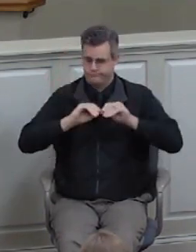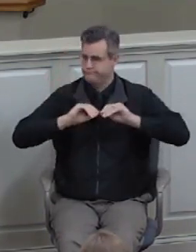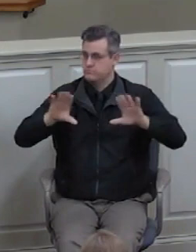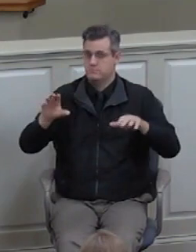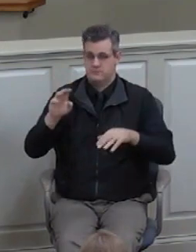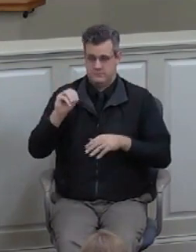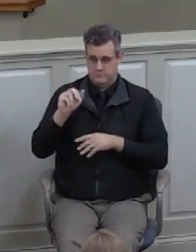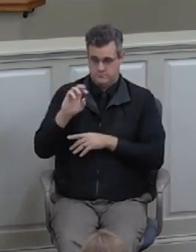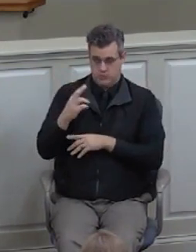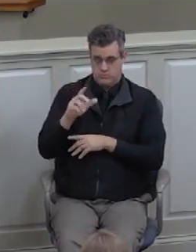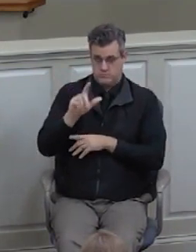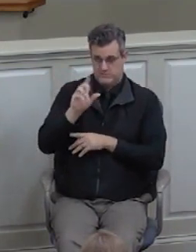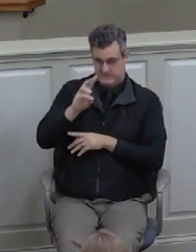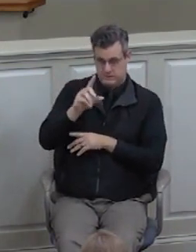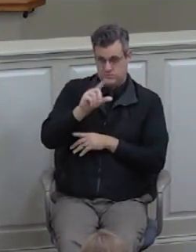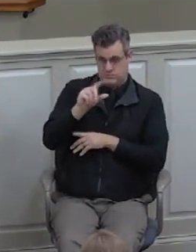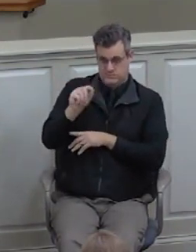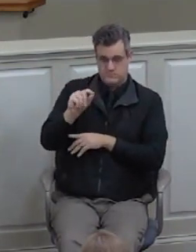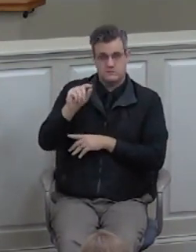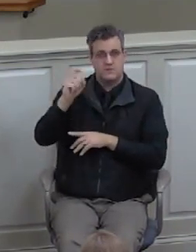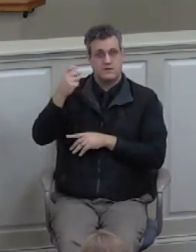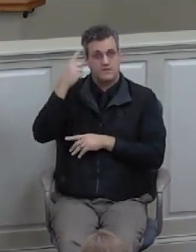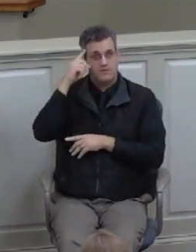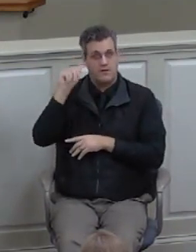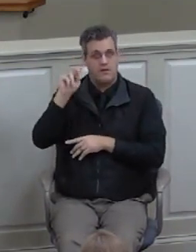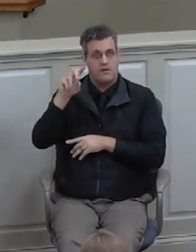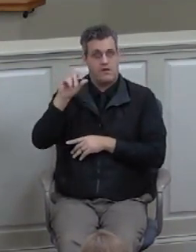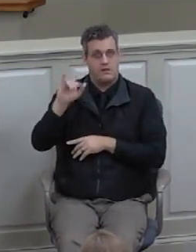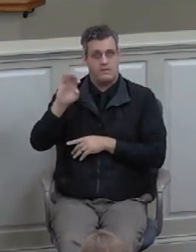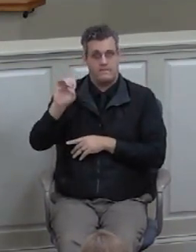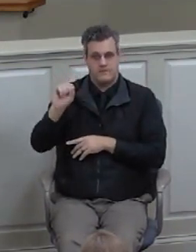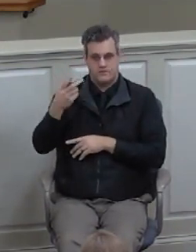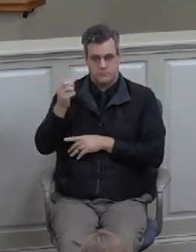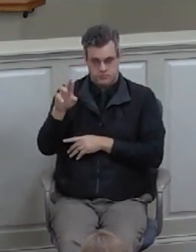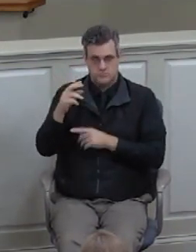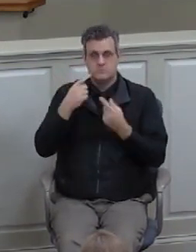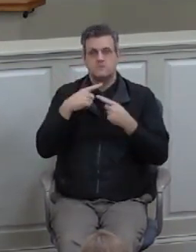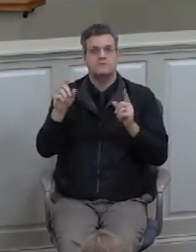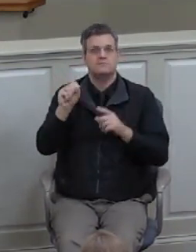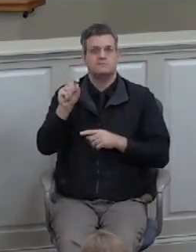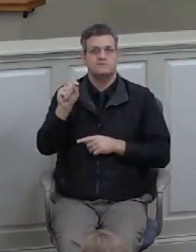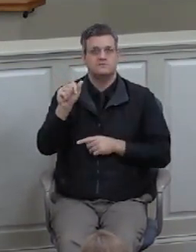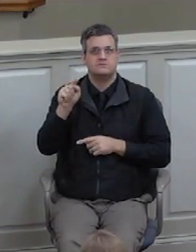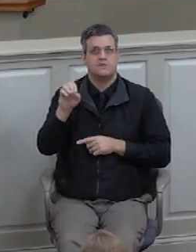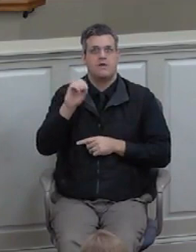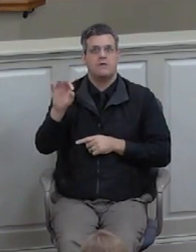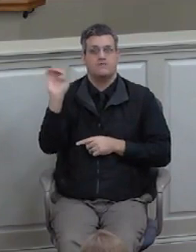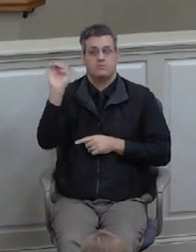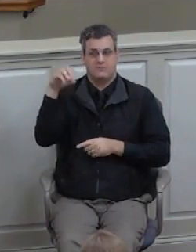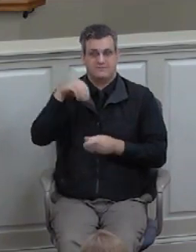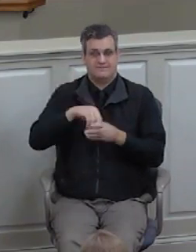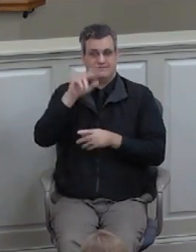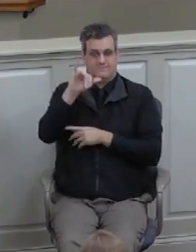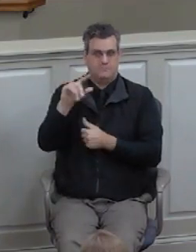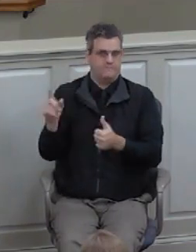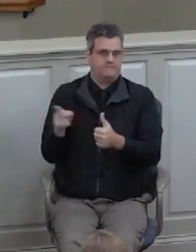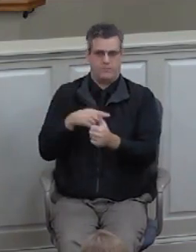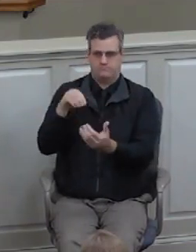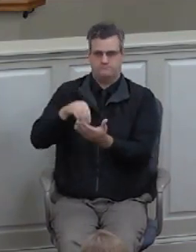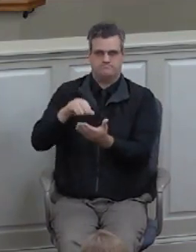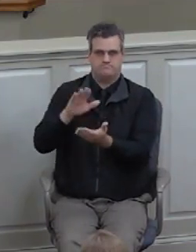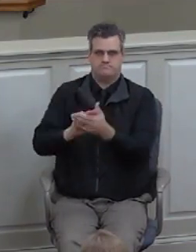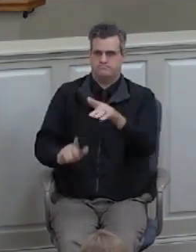6th, 2020, Governor Andy Beshear declared a state of emergency in Kentucky in response to the first documented case of